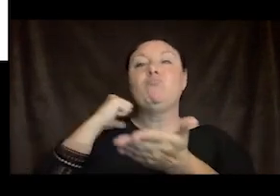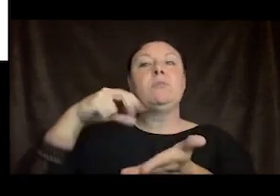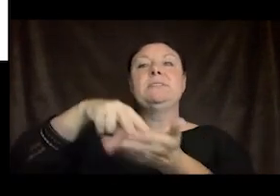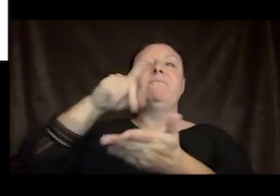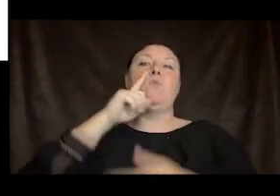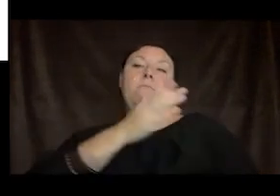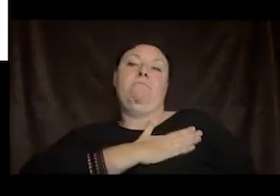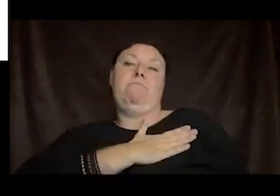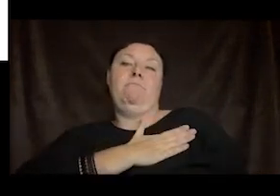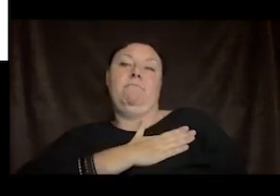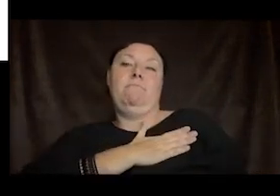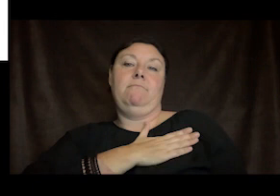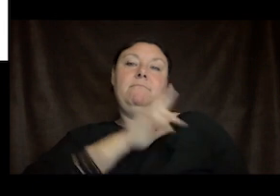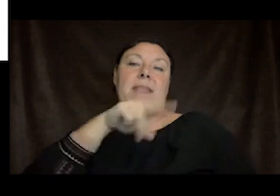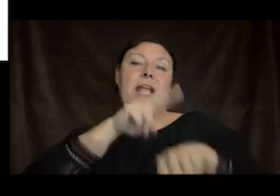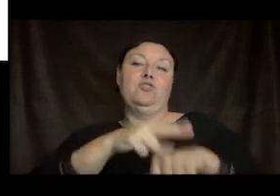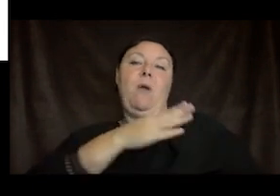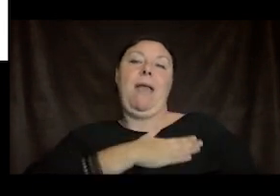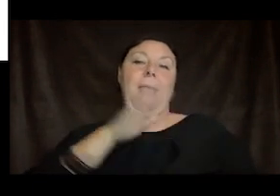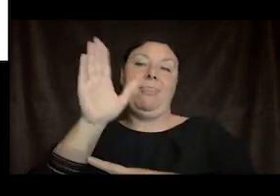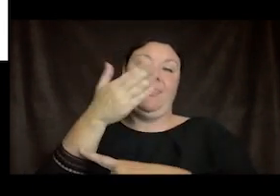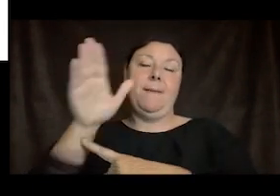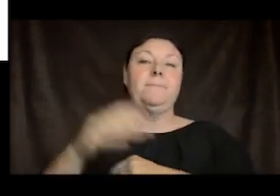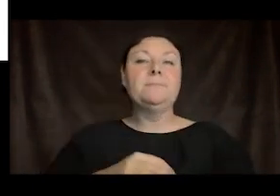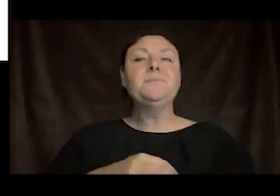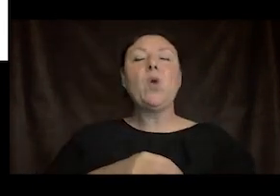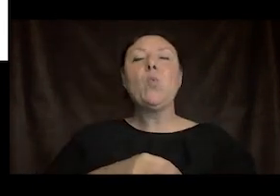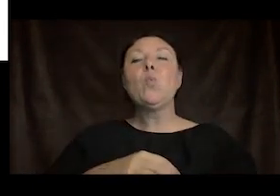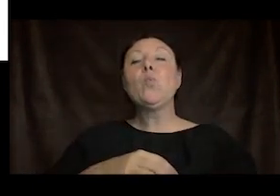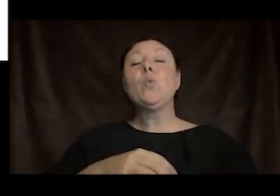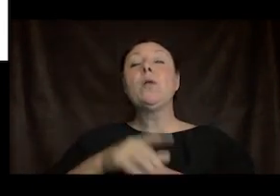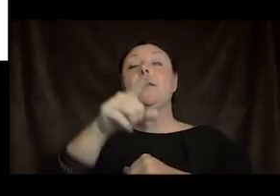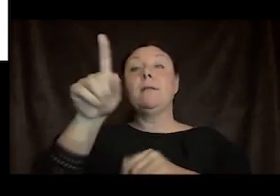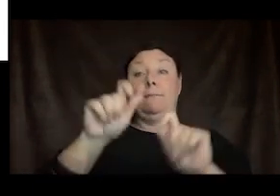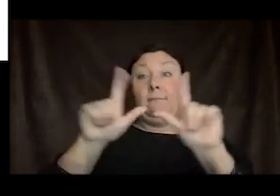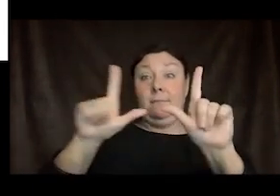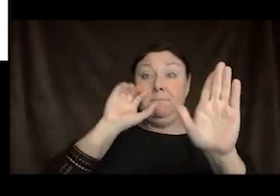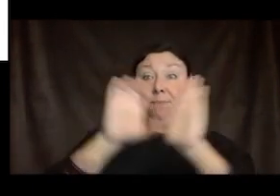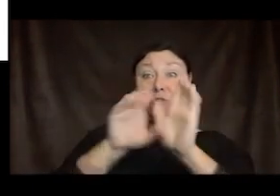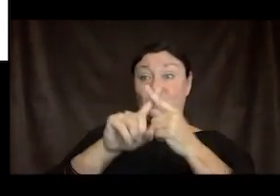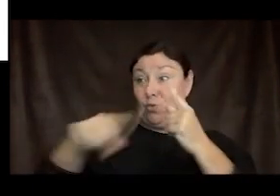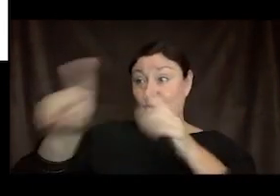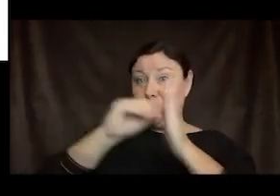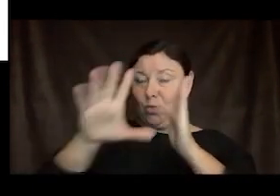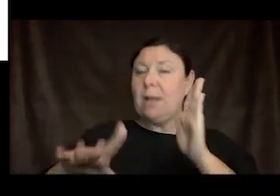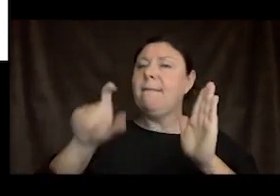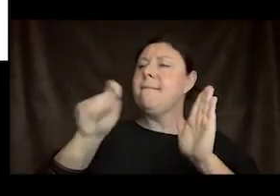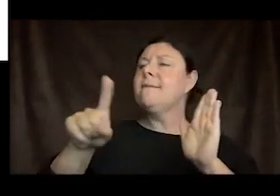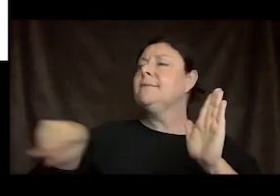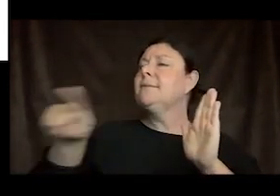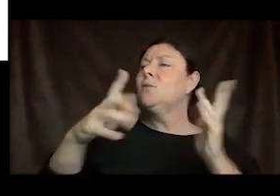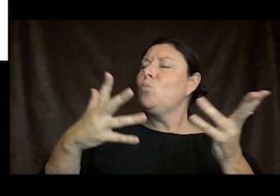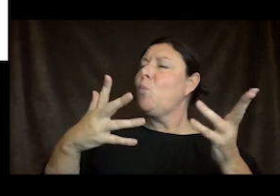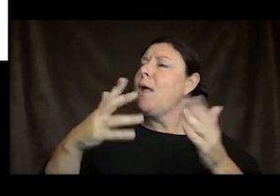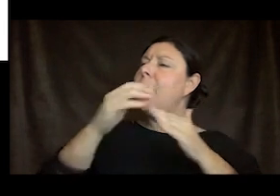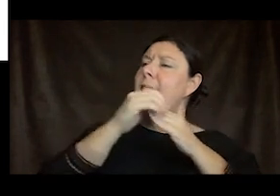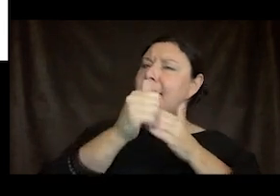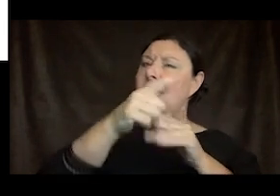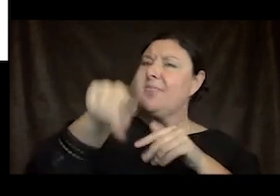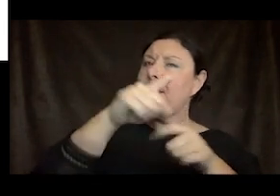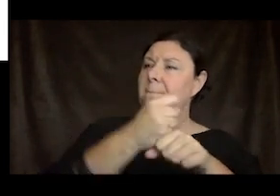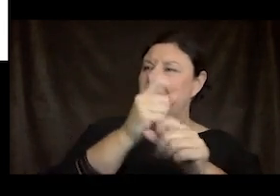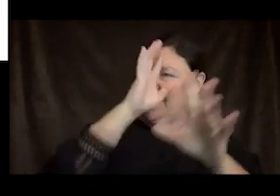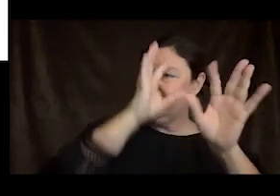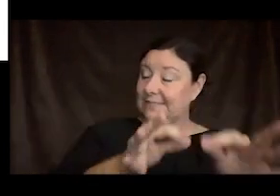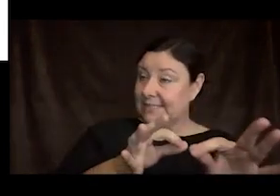act? What led them to make this decision? And do the athletes have a moral